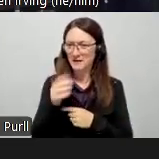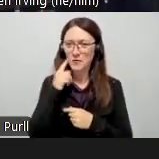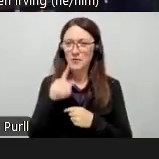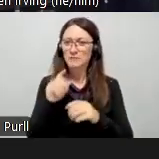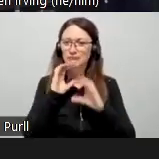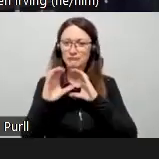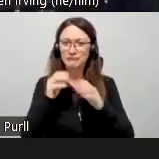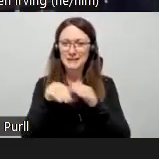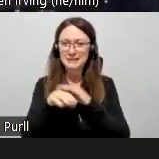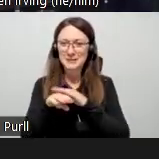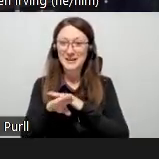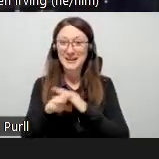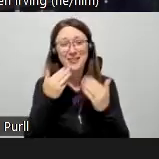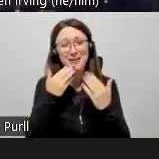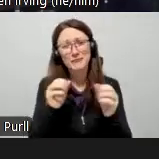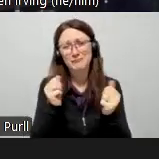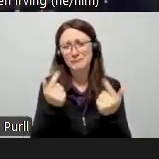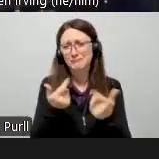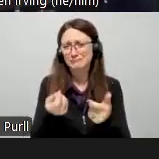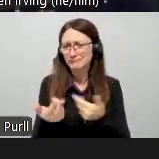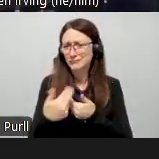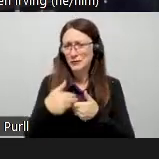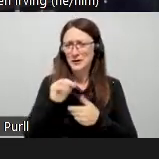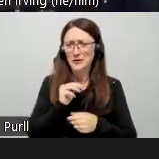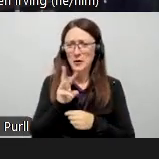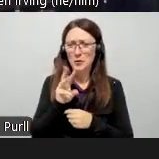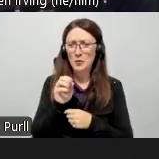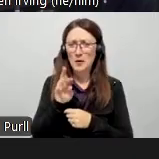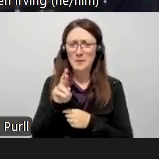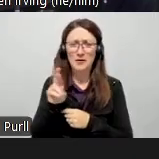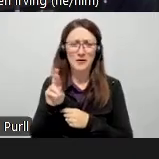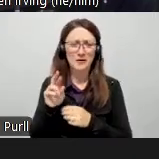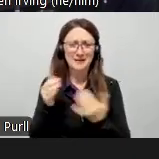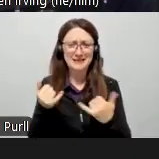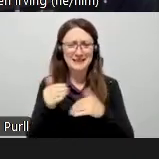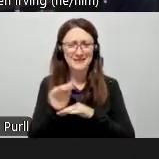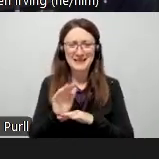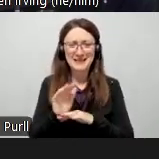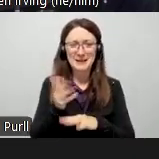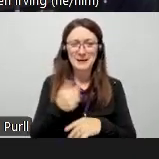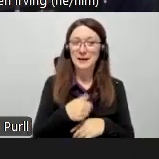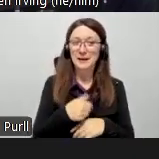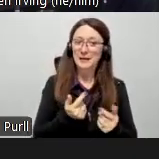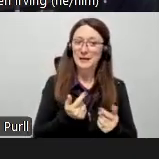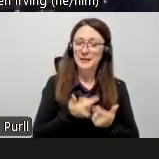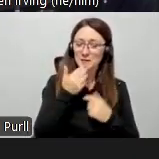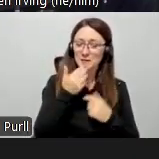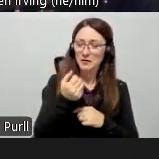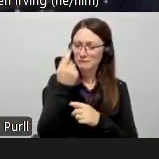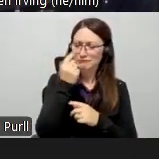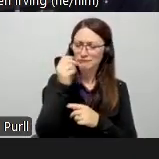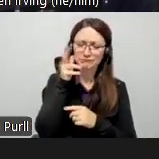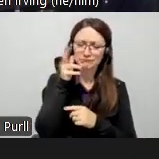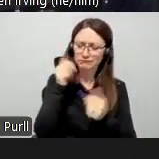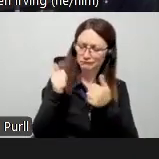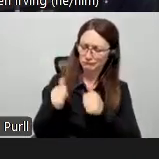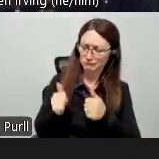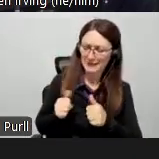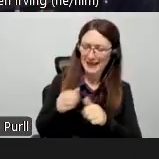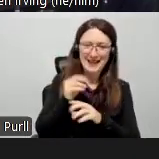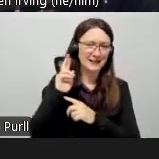Accessibility. Thank you for joining our webinar tonight, Hear Better, Live Better, Understanding Hearing Loss and